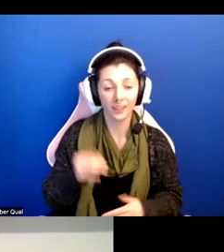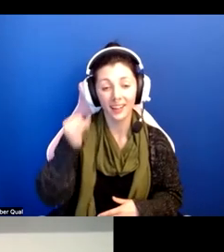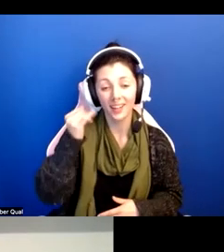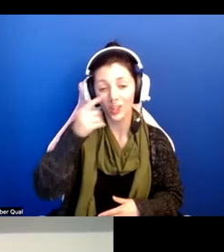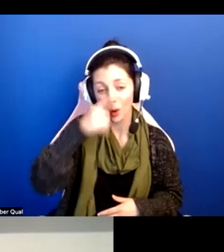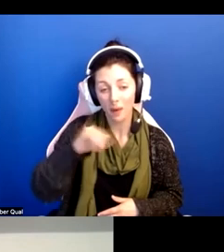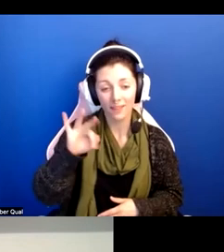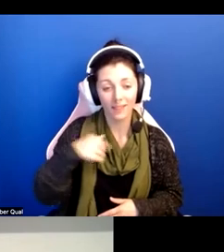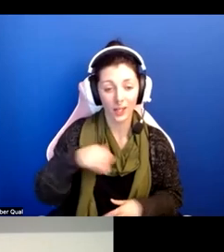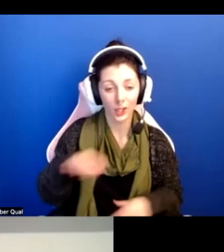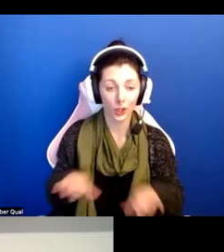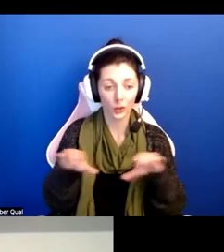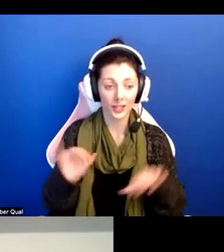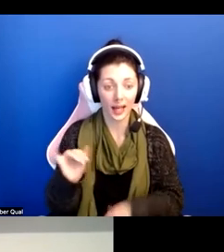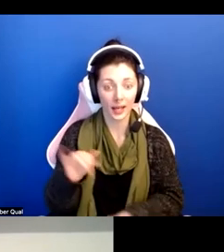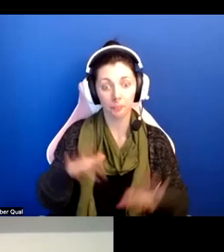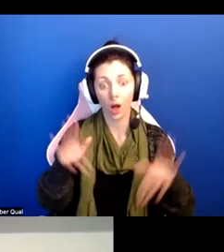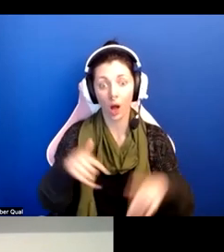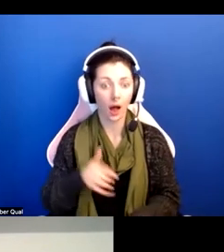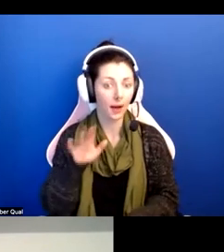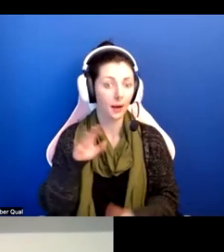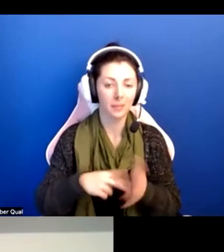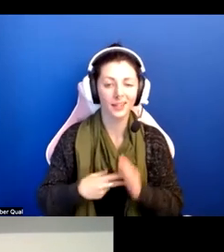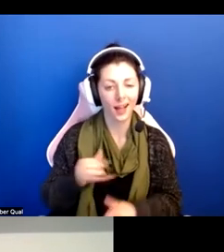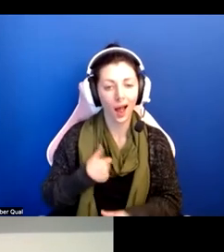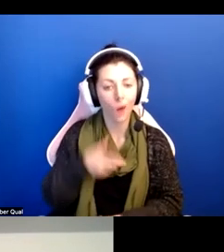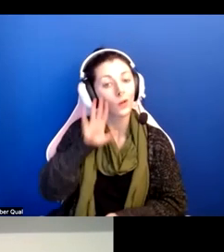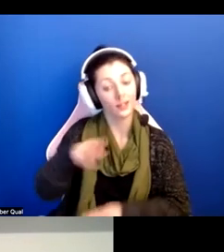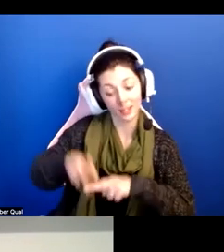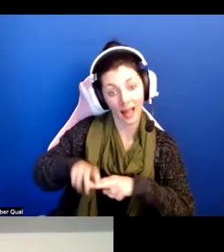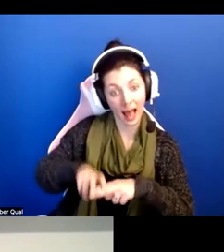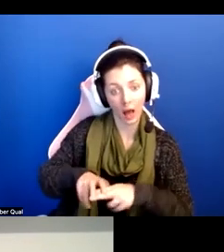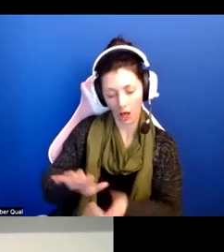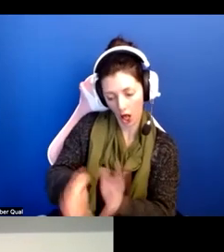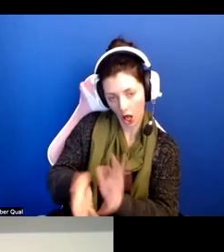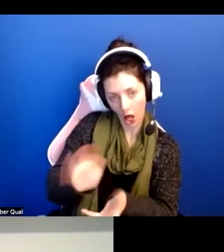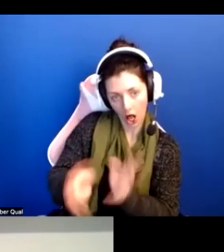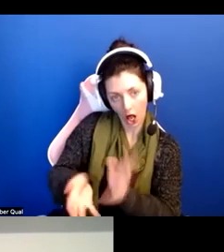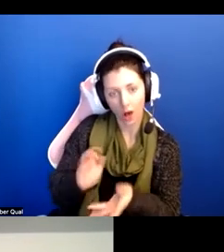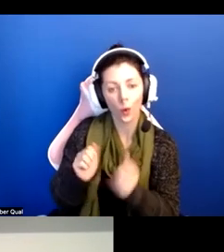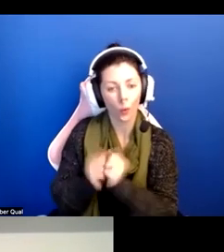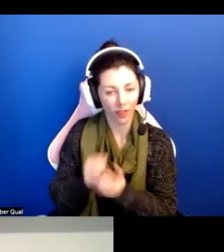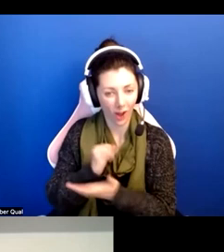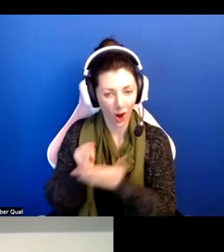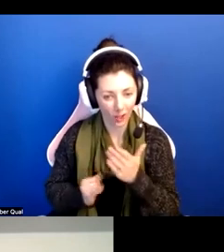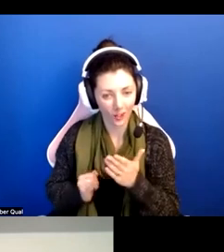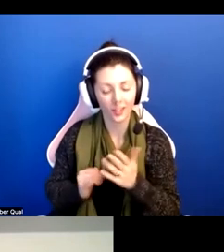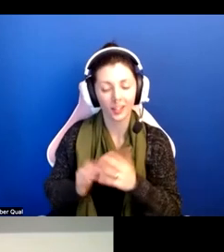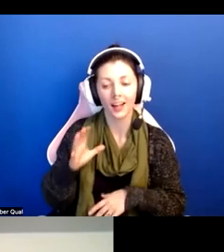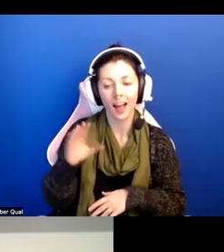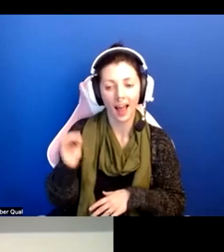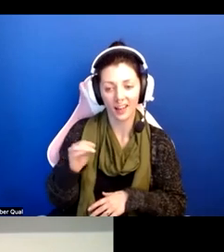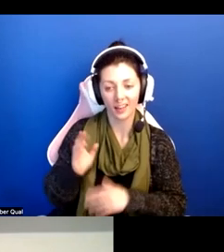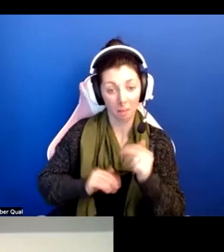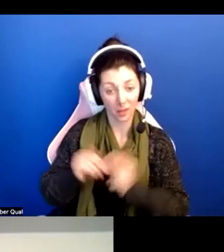to be like, oh, don't mind if I do, let me sit down, play with these works, and have a relationship with them. And then